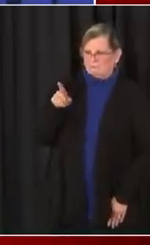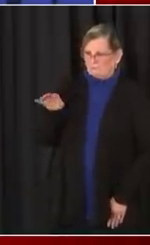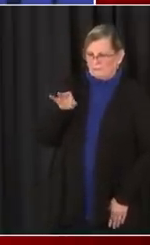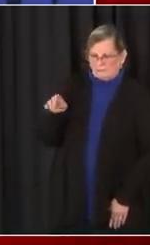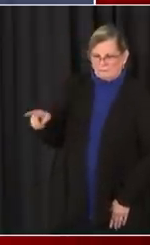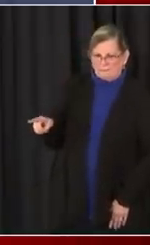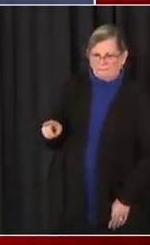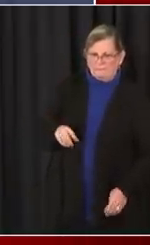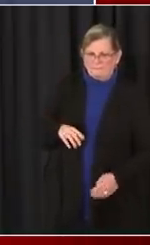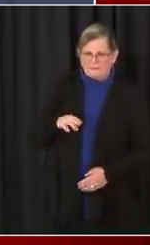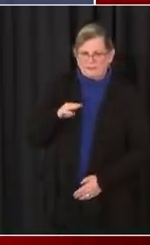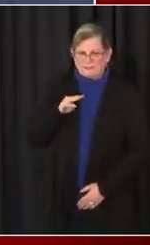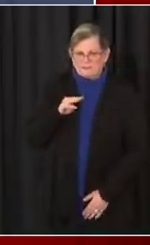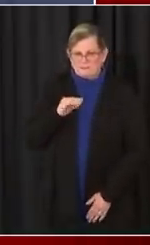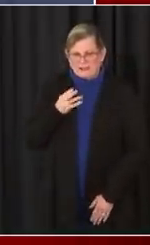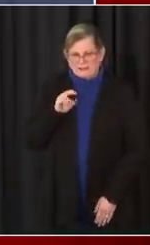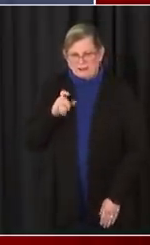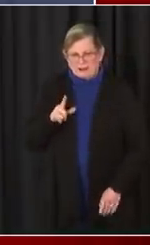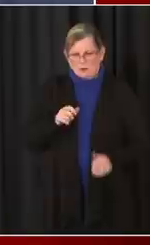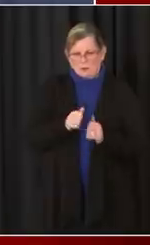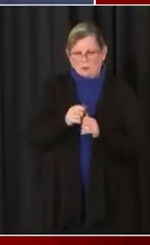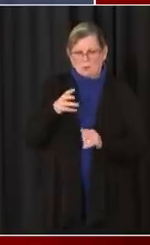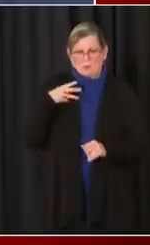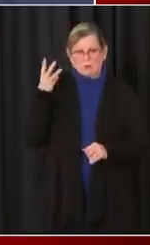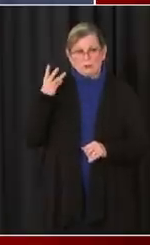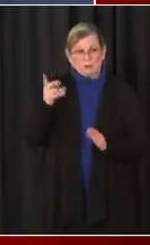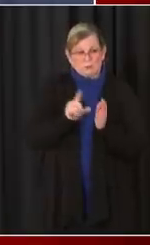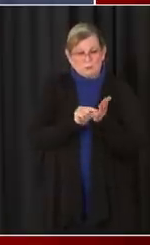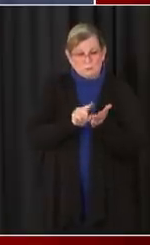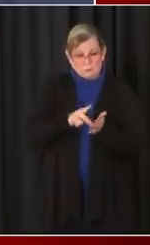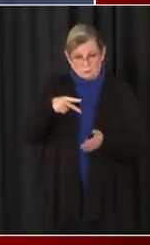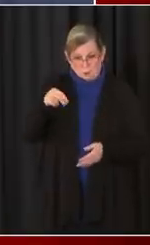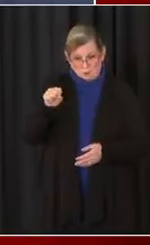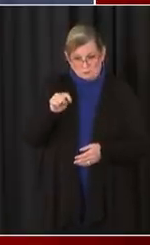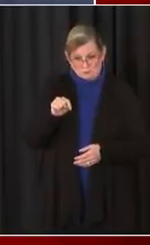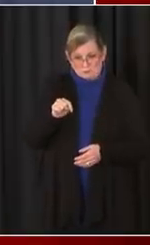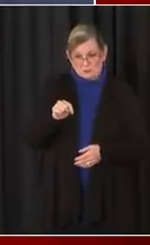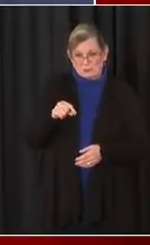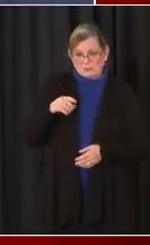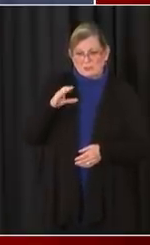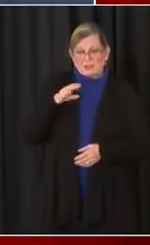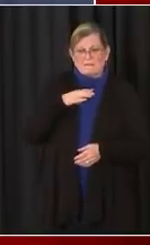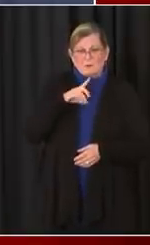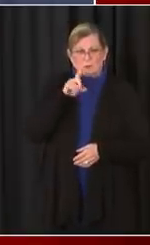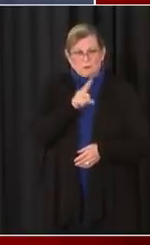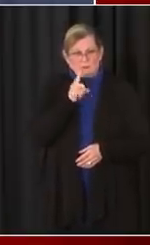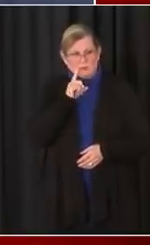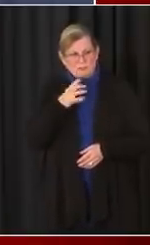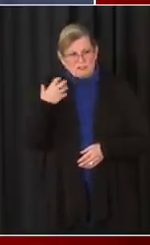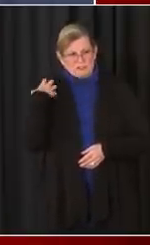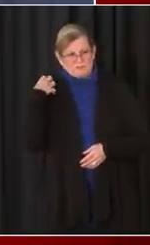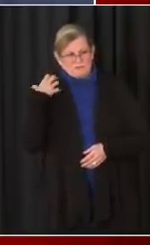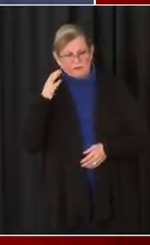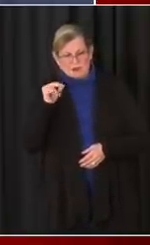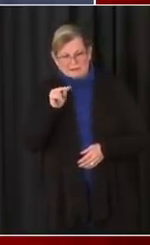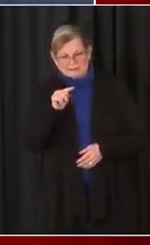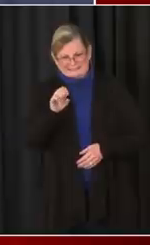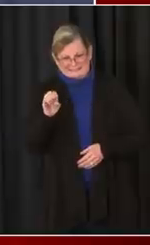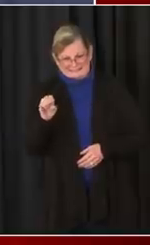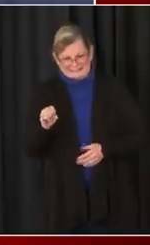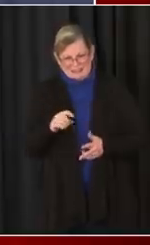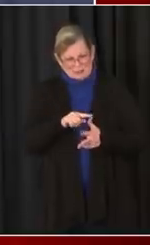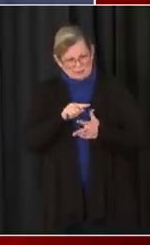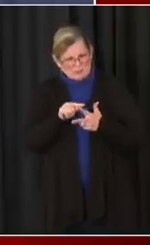Yes. Yes, Michael Bryce Sadler with the Washington Post. For Chief Conti, perhaps Chief Donnelly, the 3 decedents who died